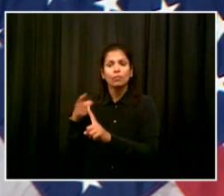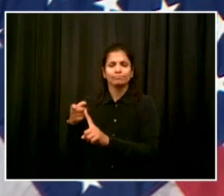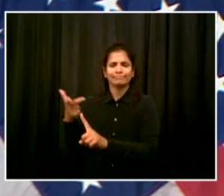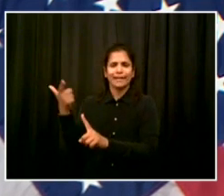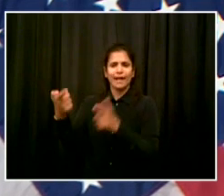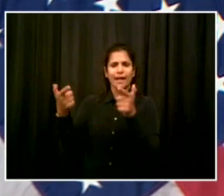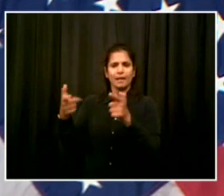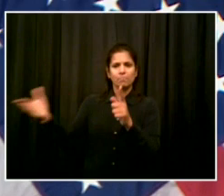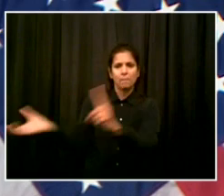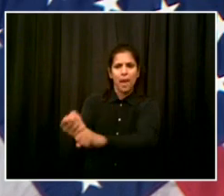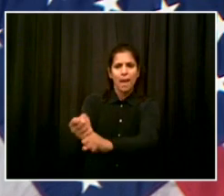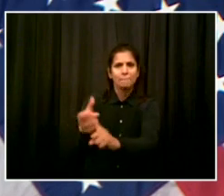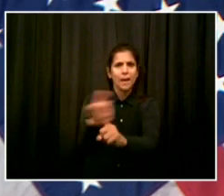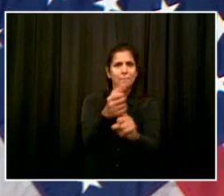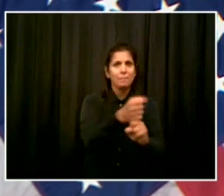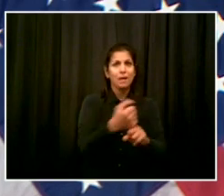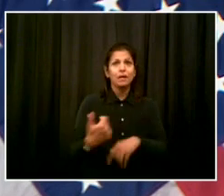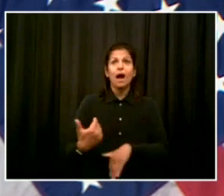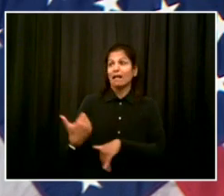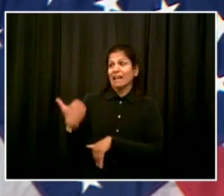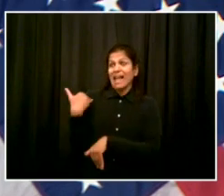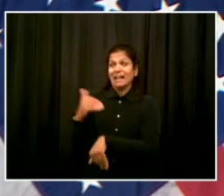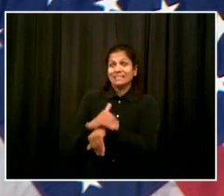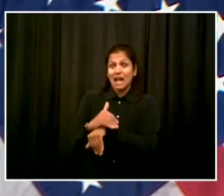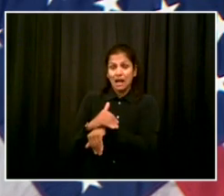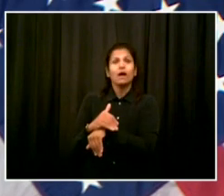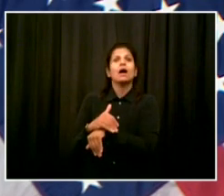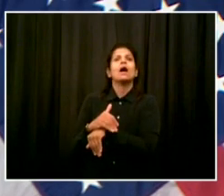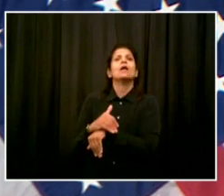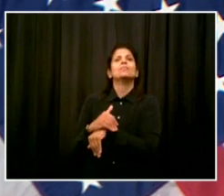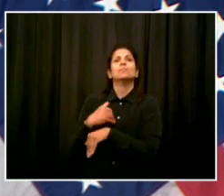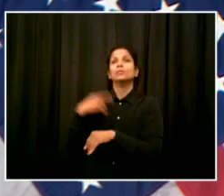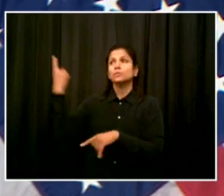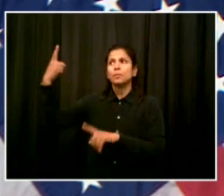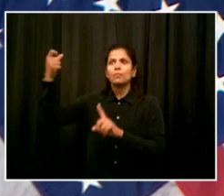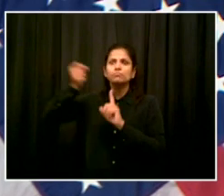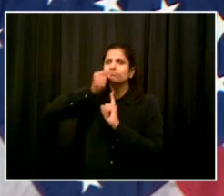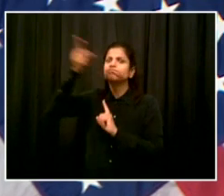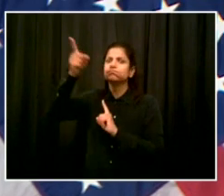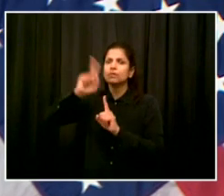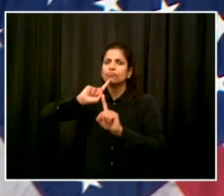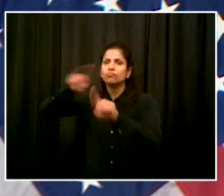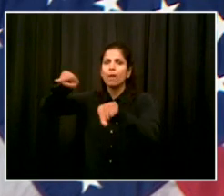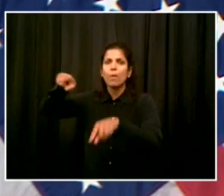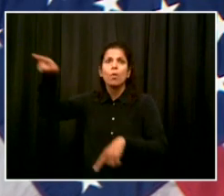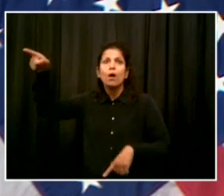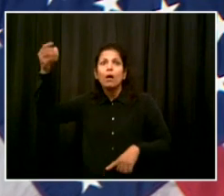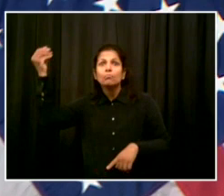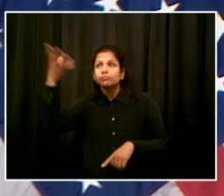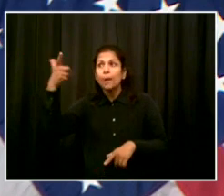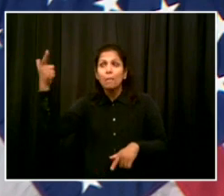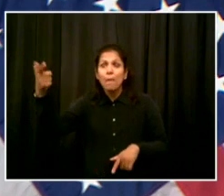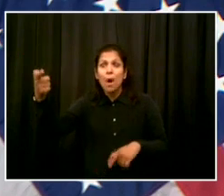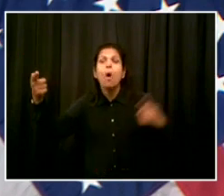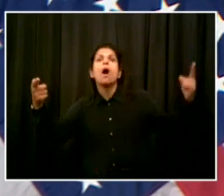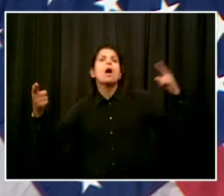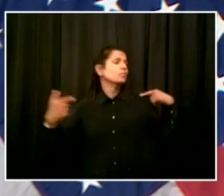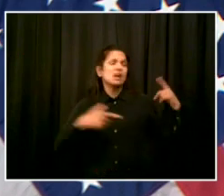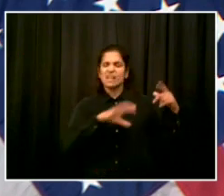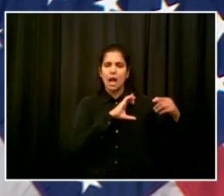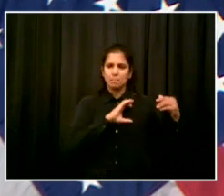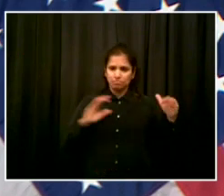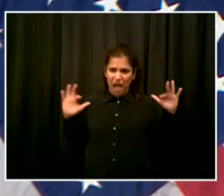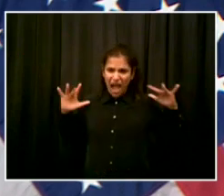place. We have a lot of work to do, but I am confident that together with community affairs,